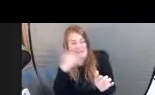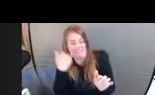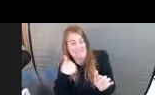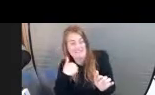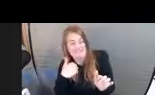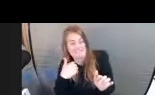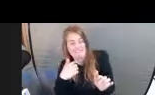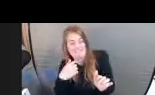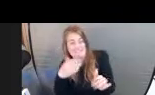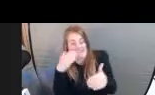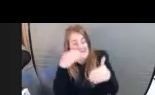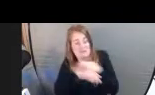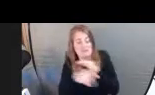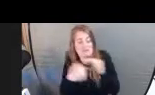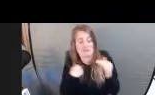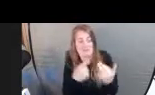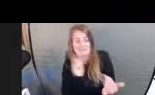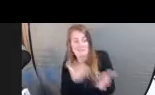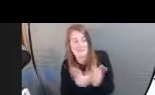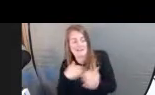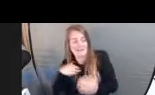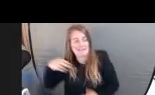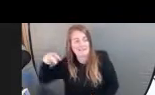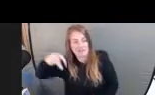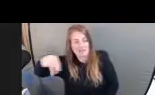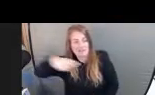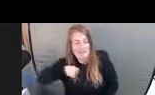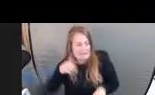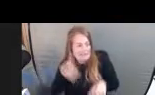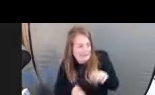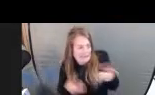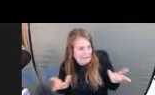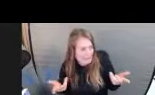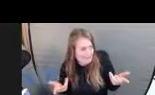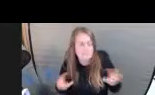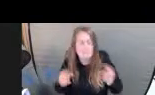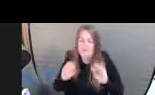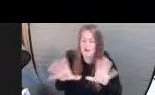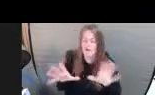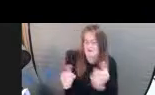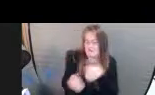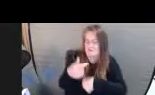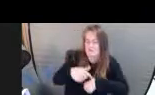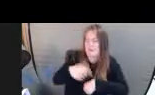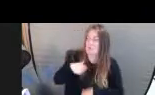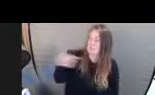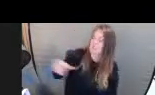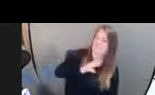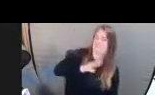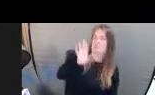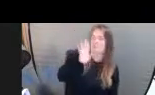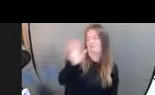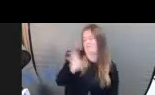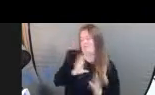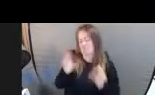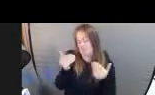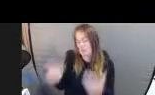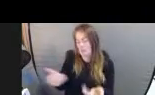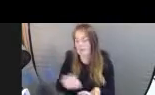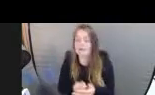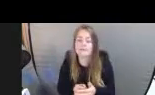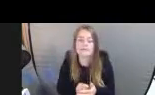just go back through the entrance because I'm not able to get down these stairs? And obviously, most times people are willing to make that happen. And then, of